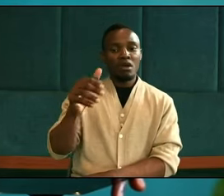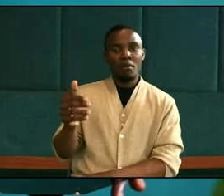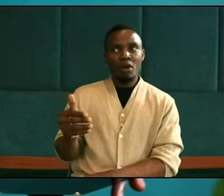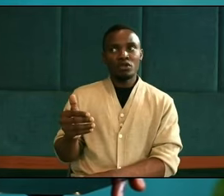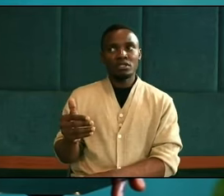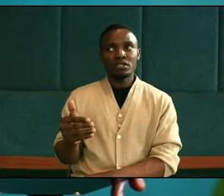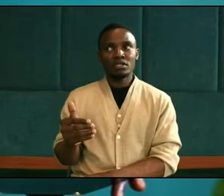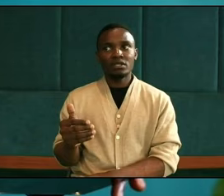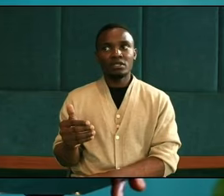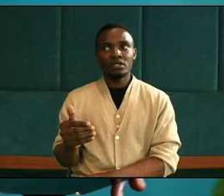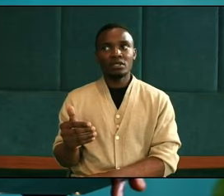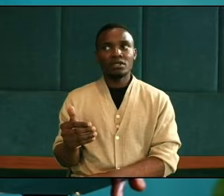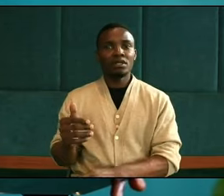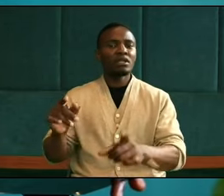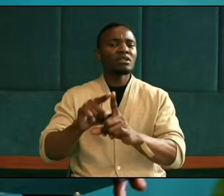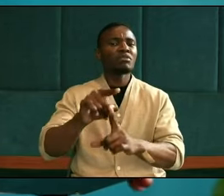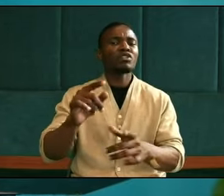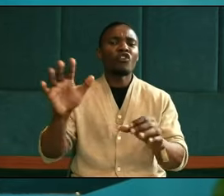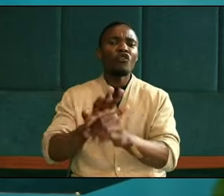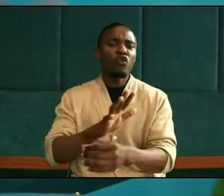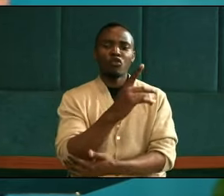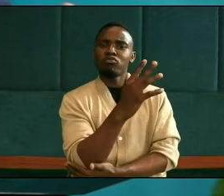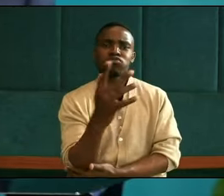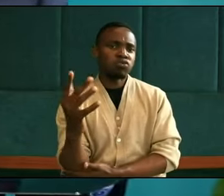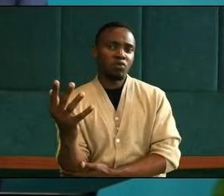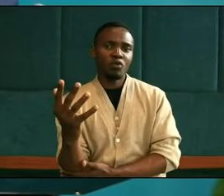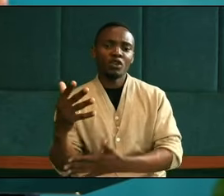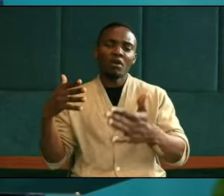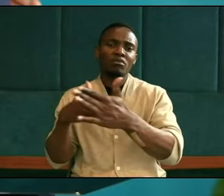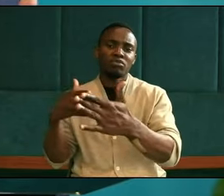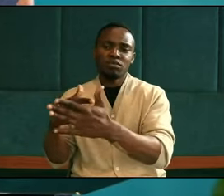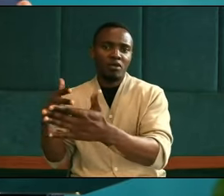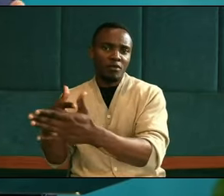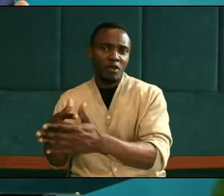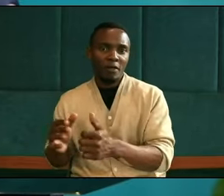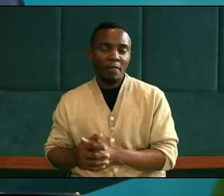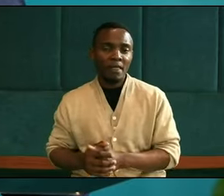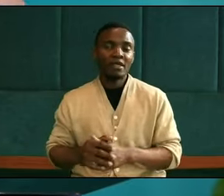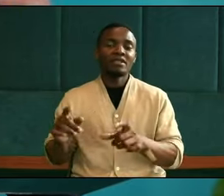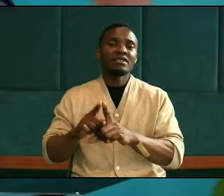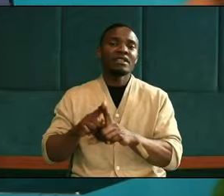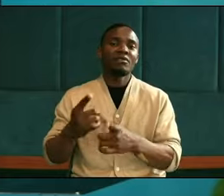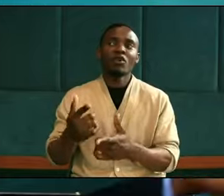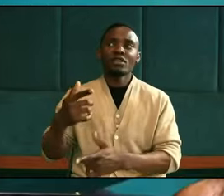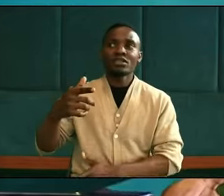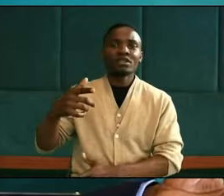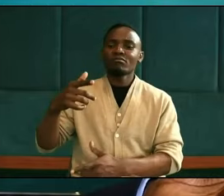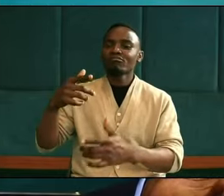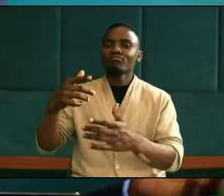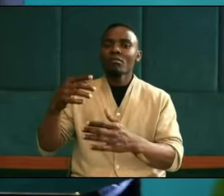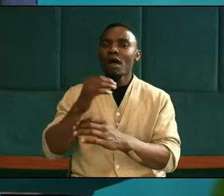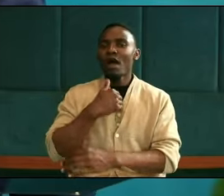is a Hebrew word meaning a thorny bush. So whichever way Saul attempted to go, it was not an easy